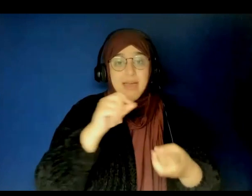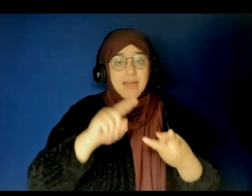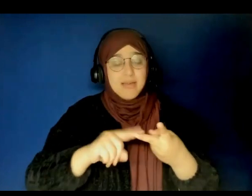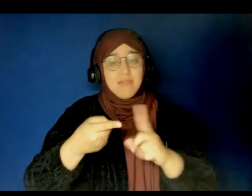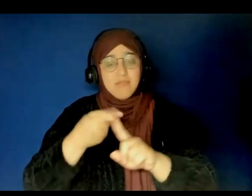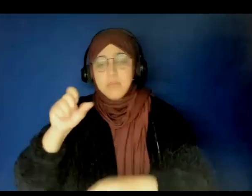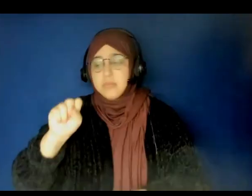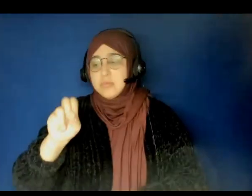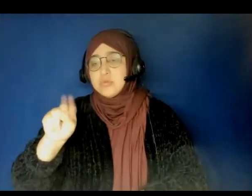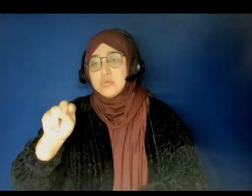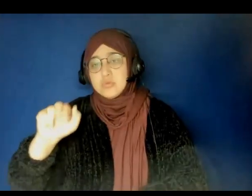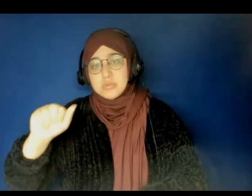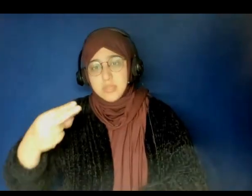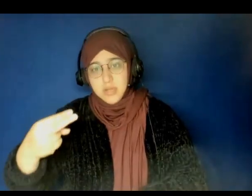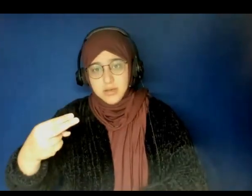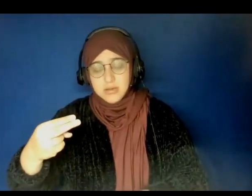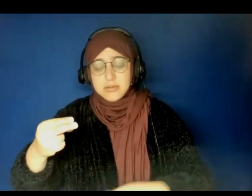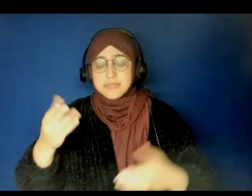are